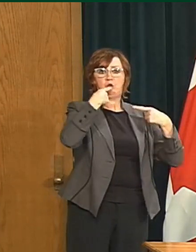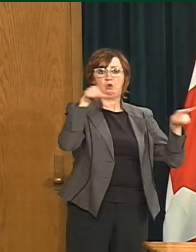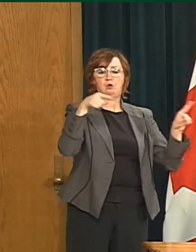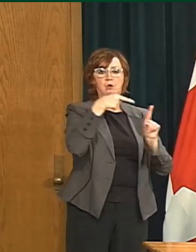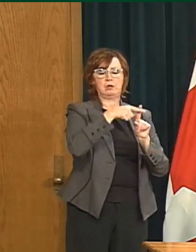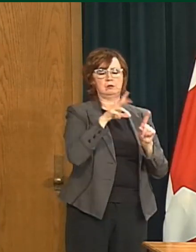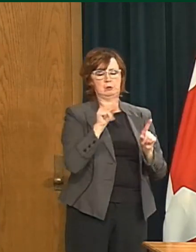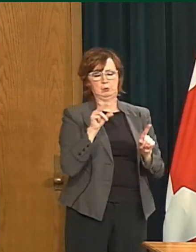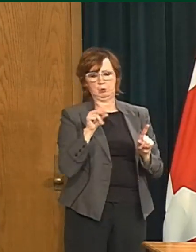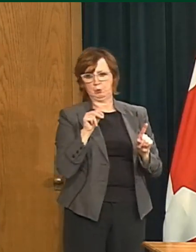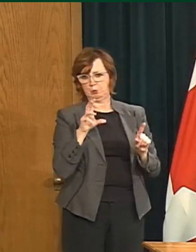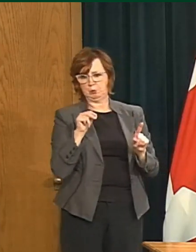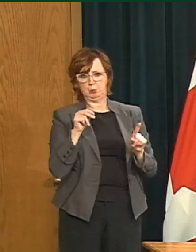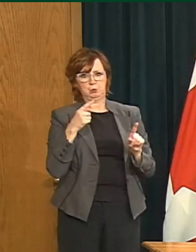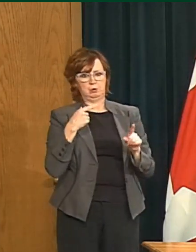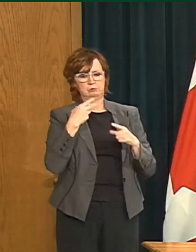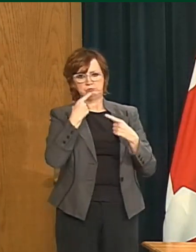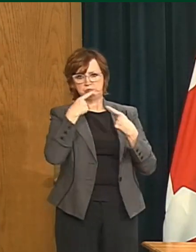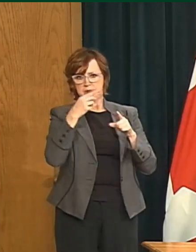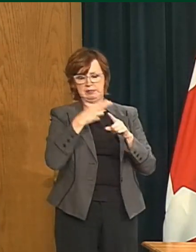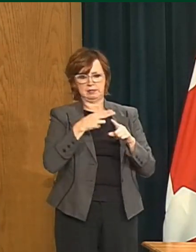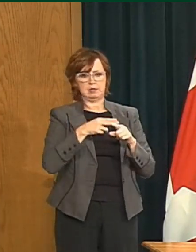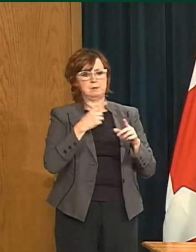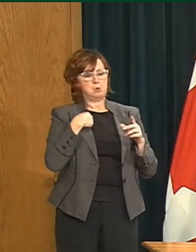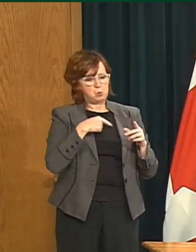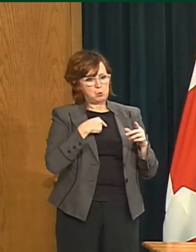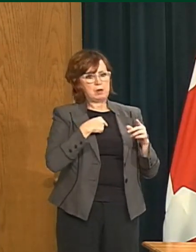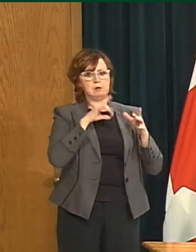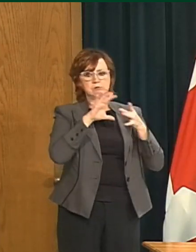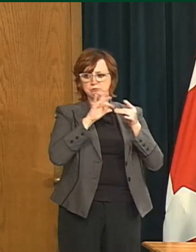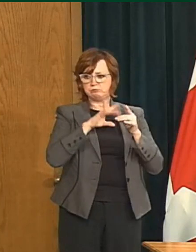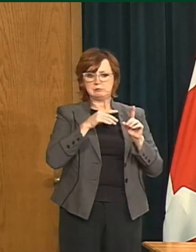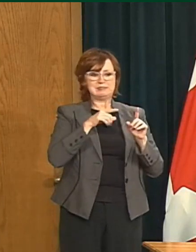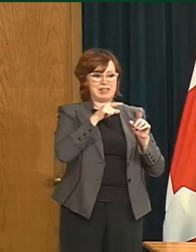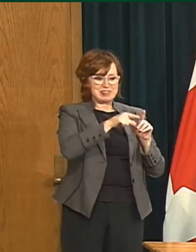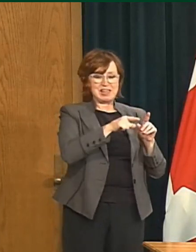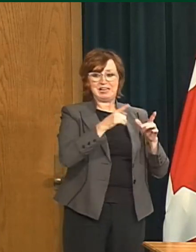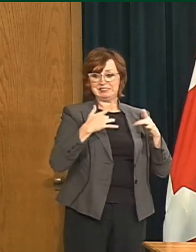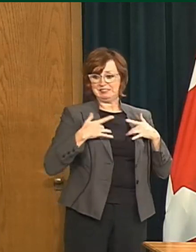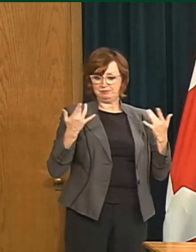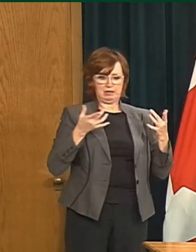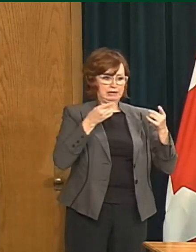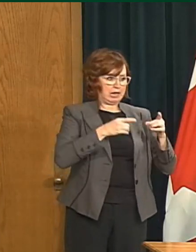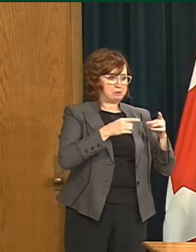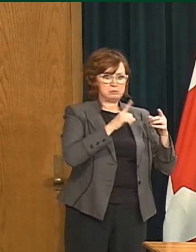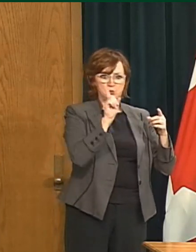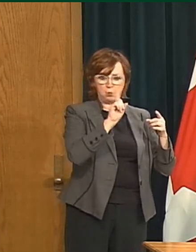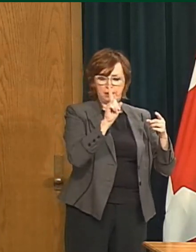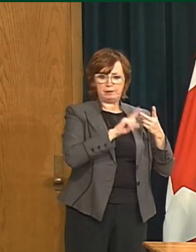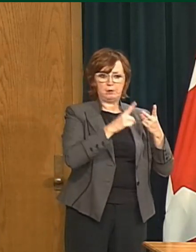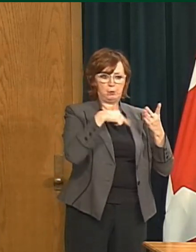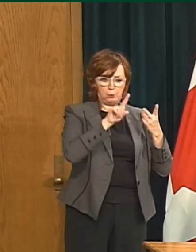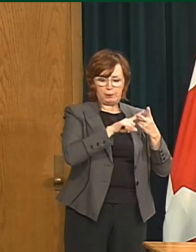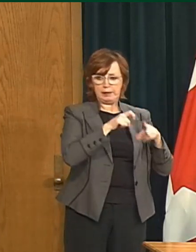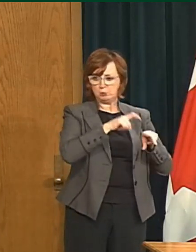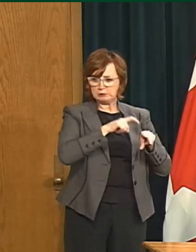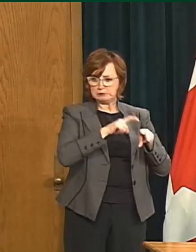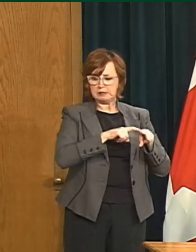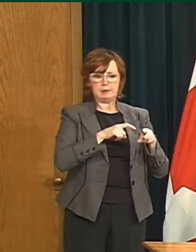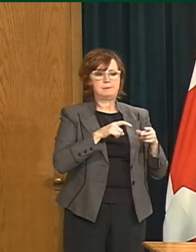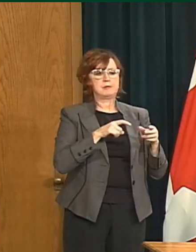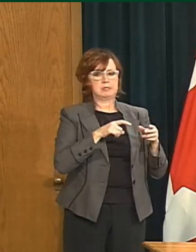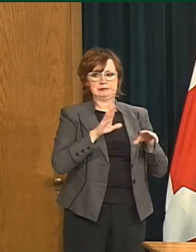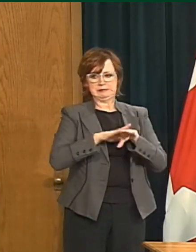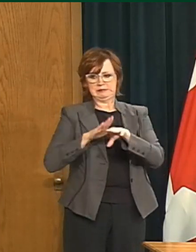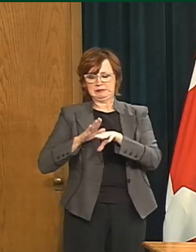of transmission if people who went at this event or were at this setting. And again, in those kind of situations, there's